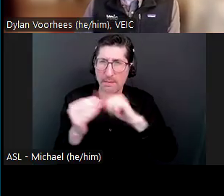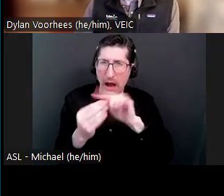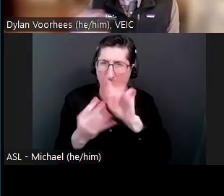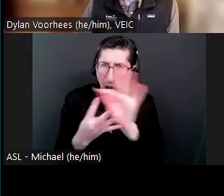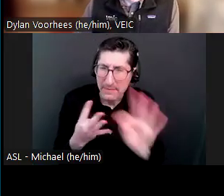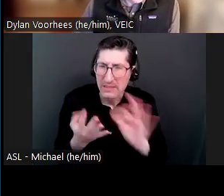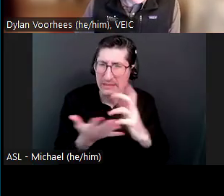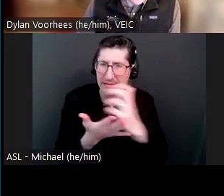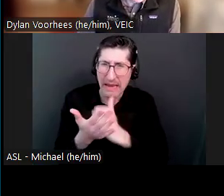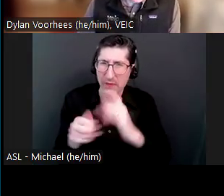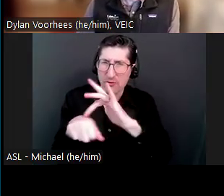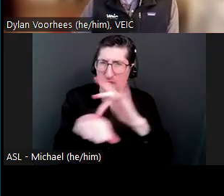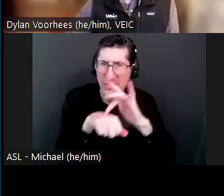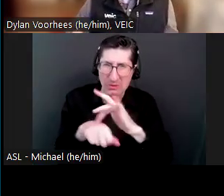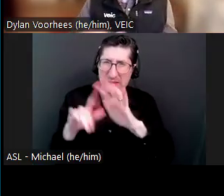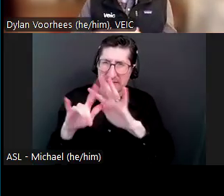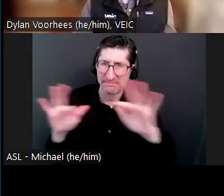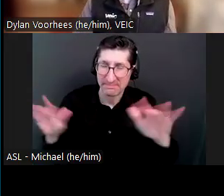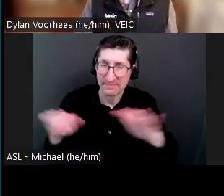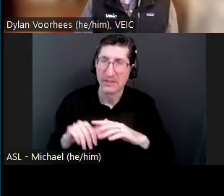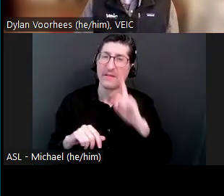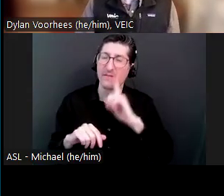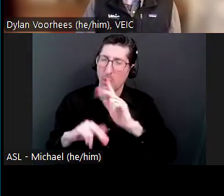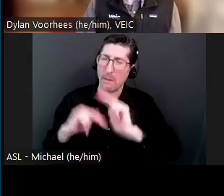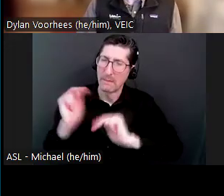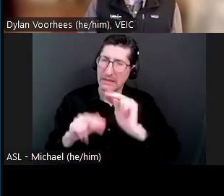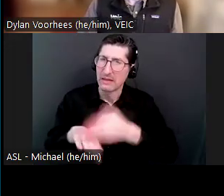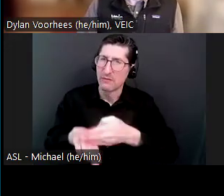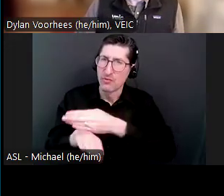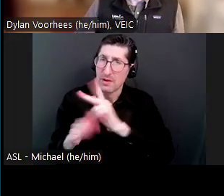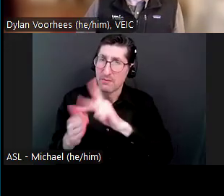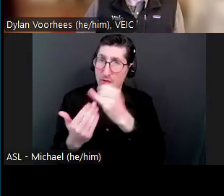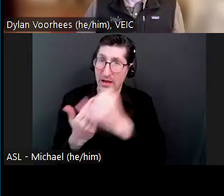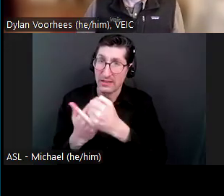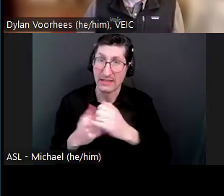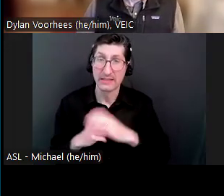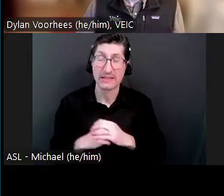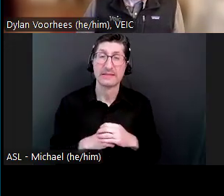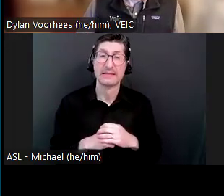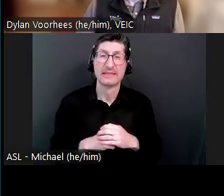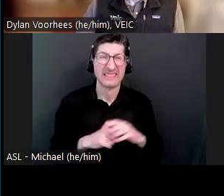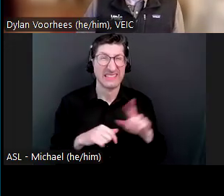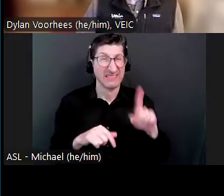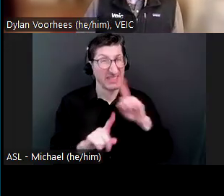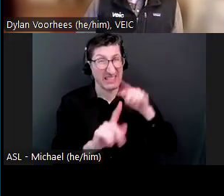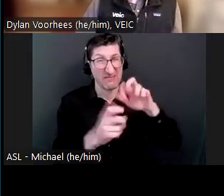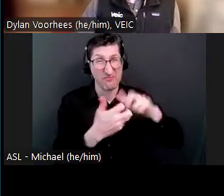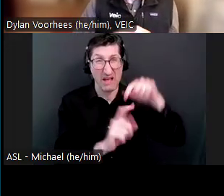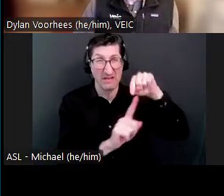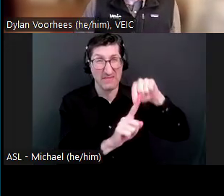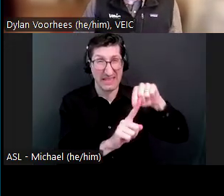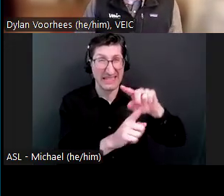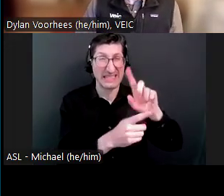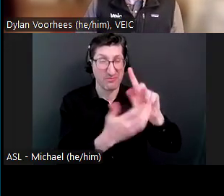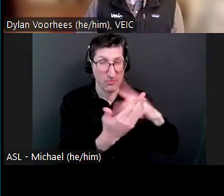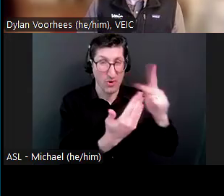ways, this is a program design challenge, and we weren't really focused at the program design level. We're focused on the sort of